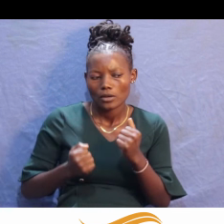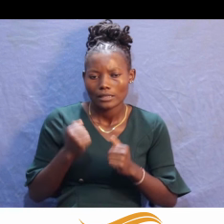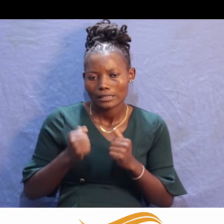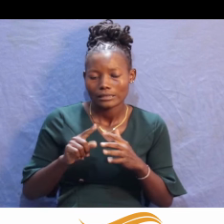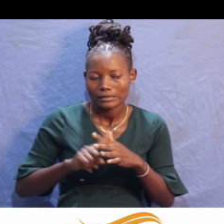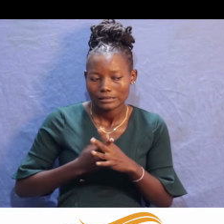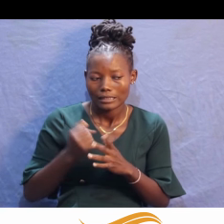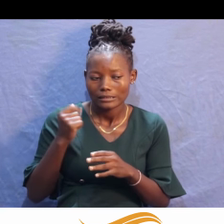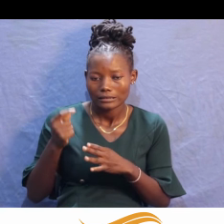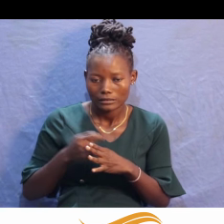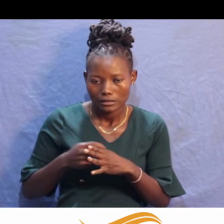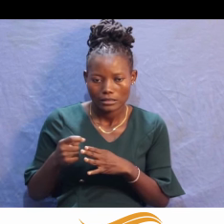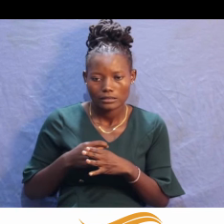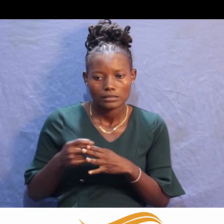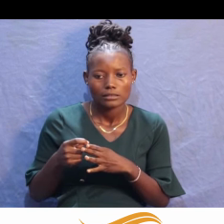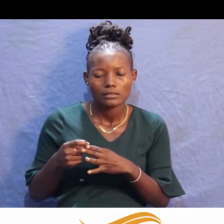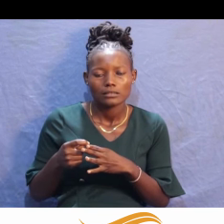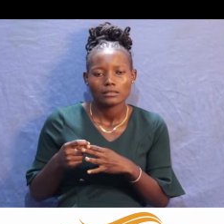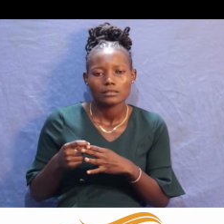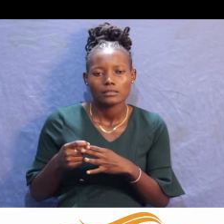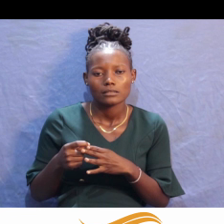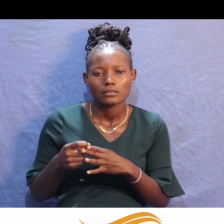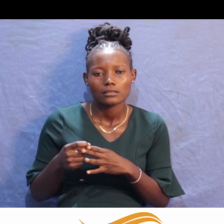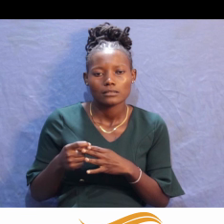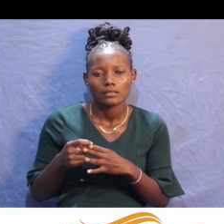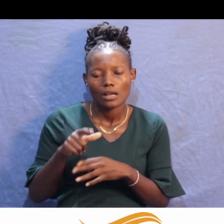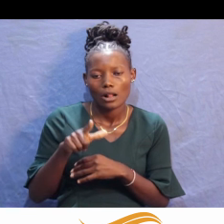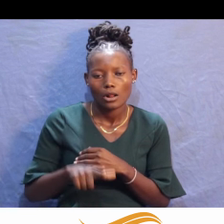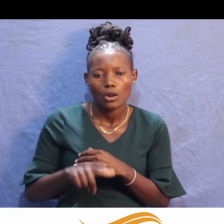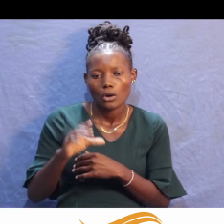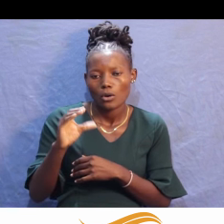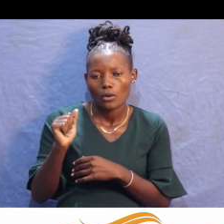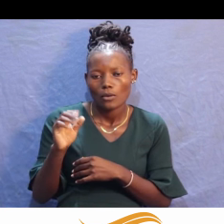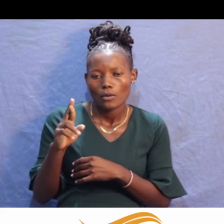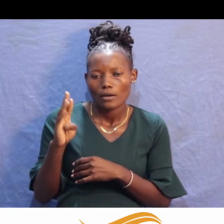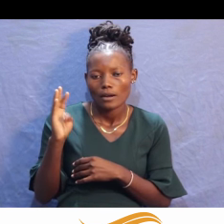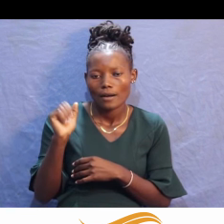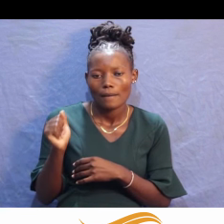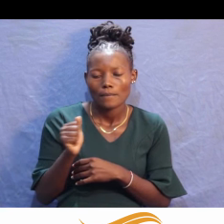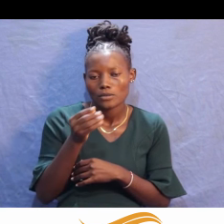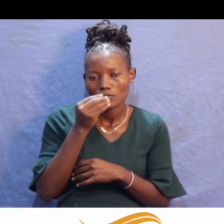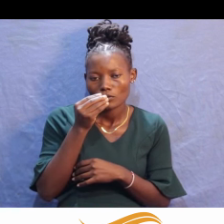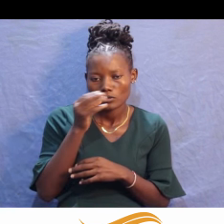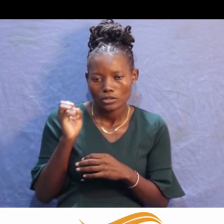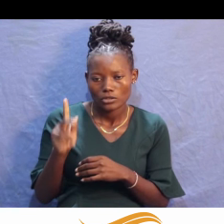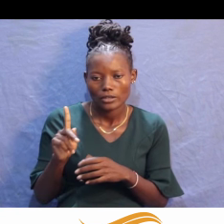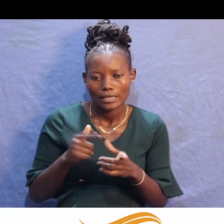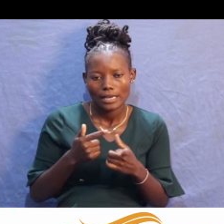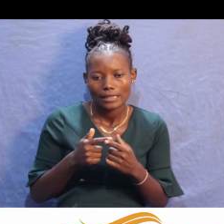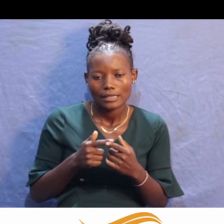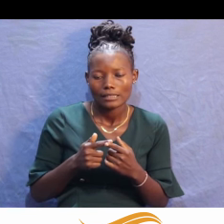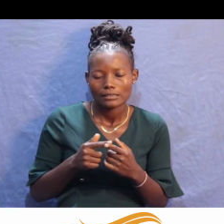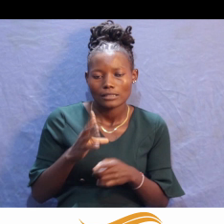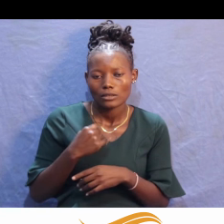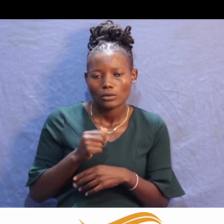out, a low carbohydrate diet is okay. Then they need more of a normal